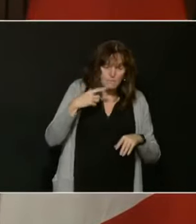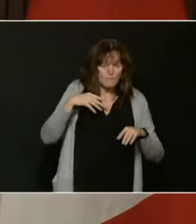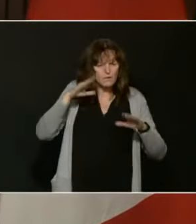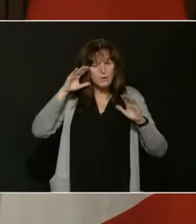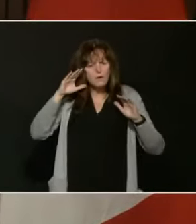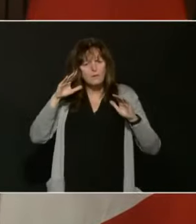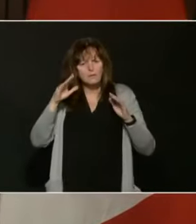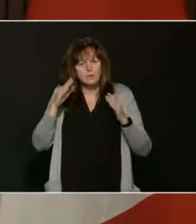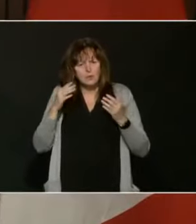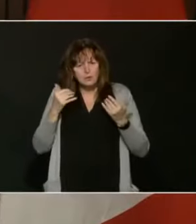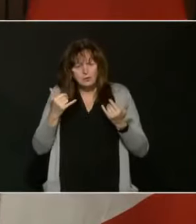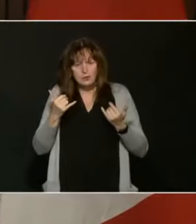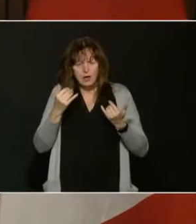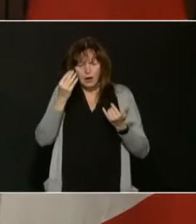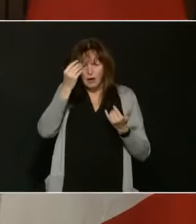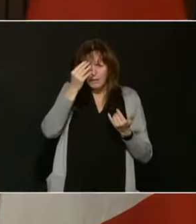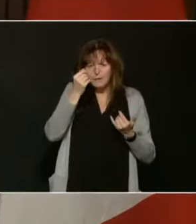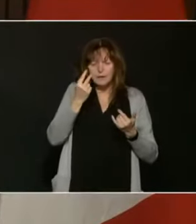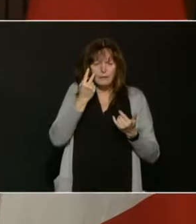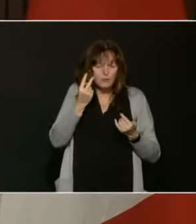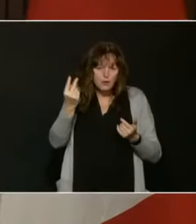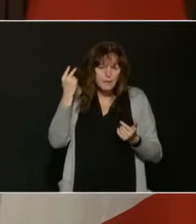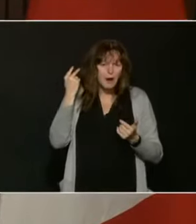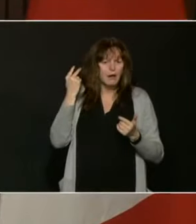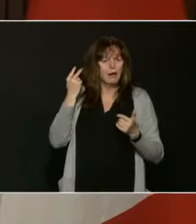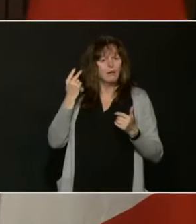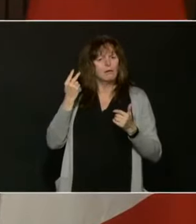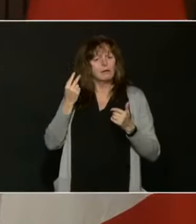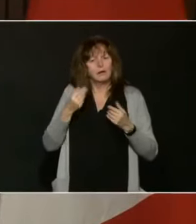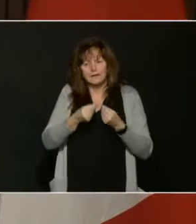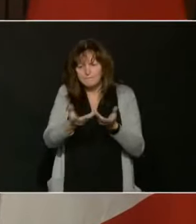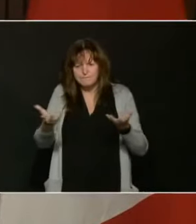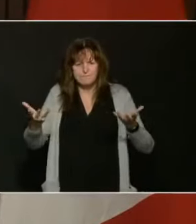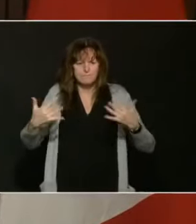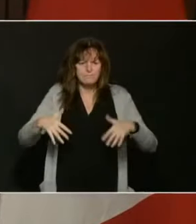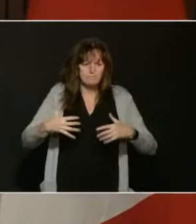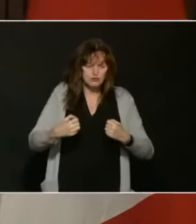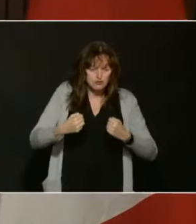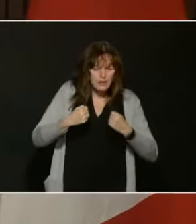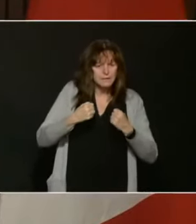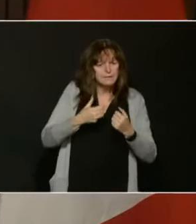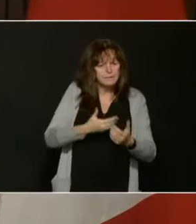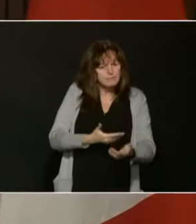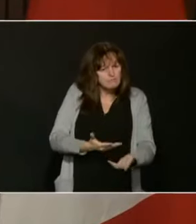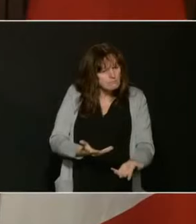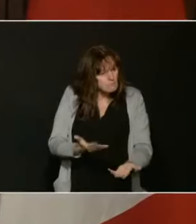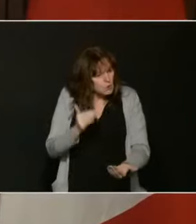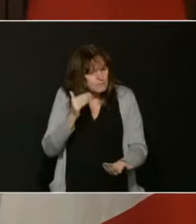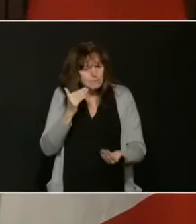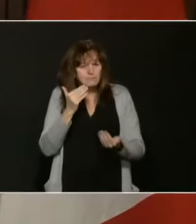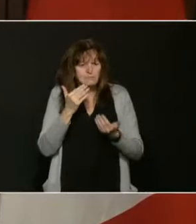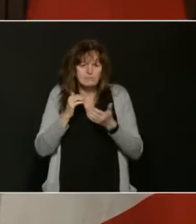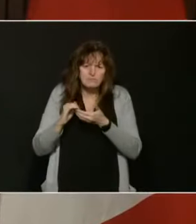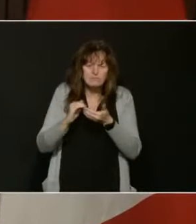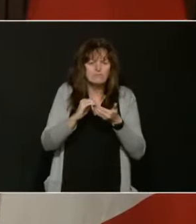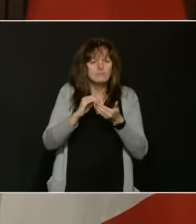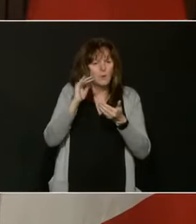each of us needs. And I hope that as we move towards what is hopefully the last stage of the pandemic, that we're able to move through it as one